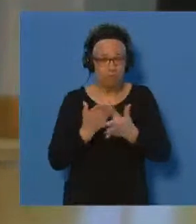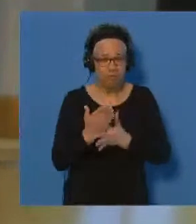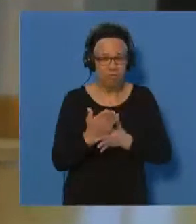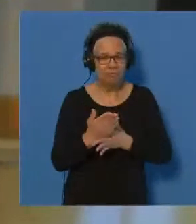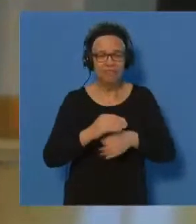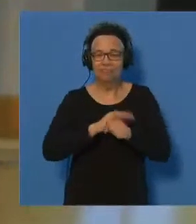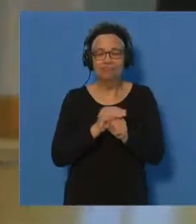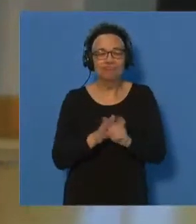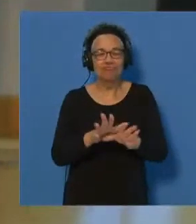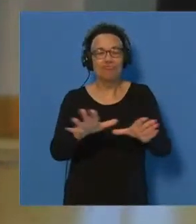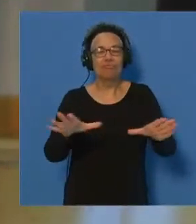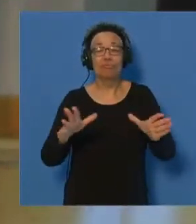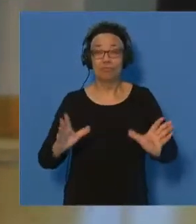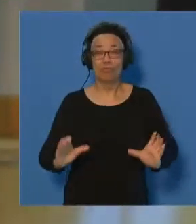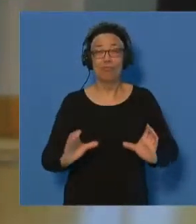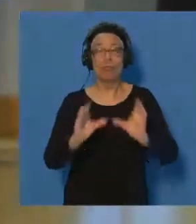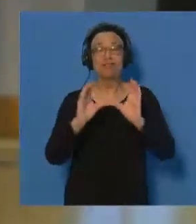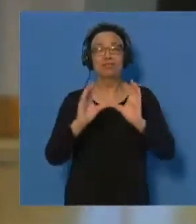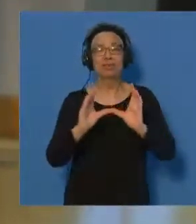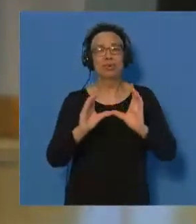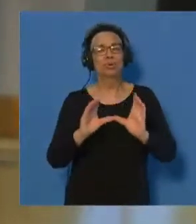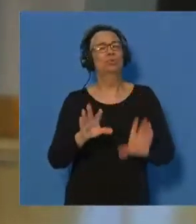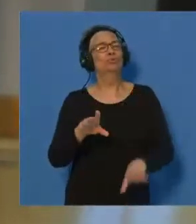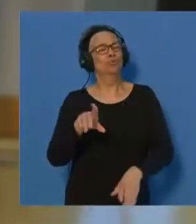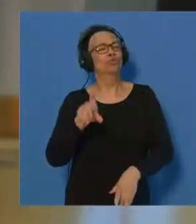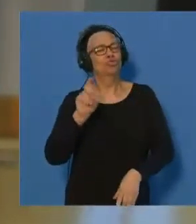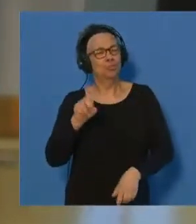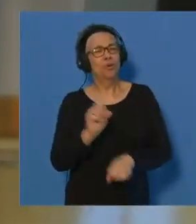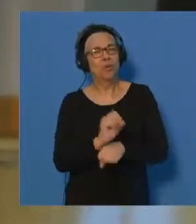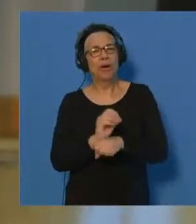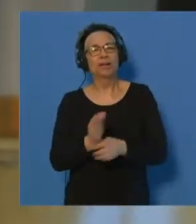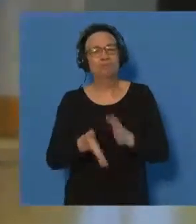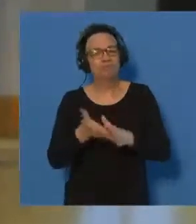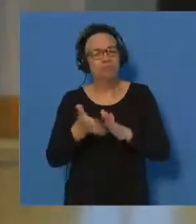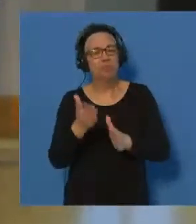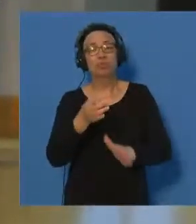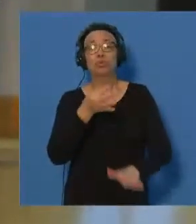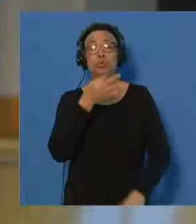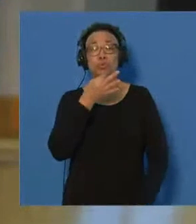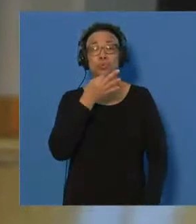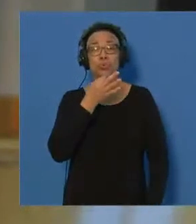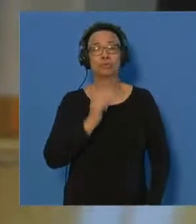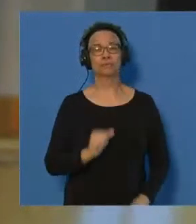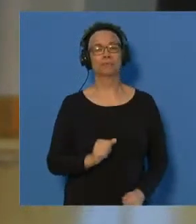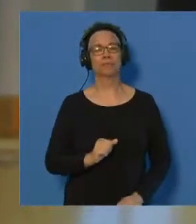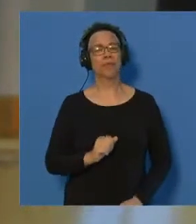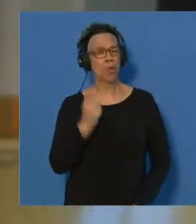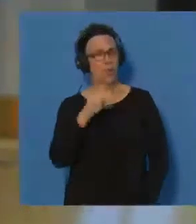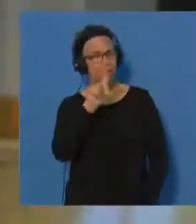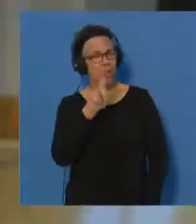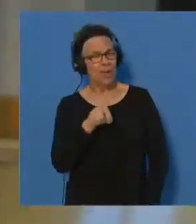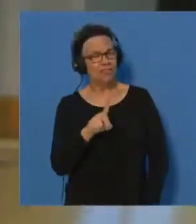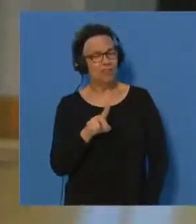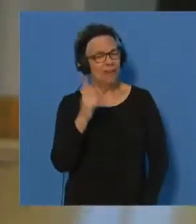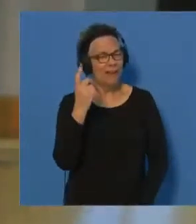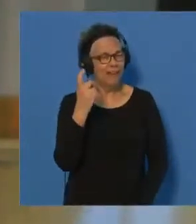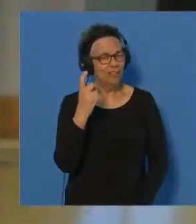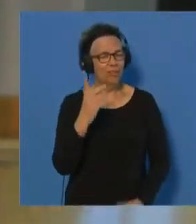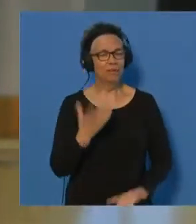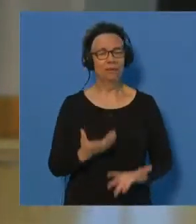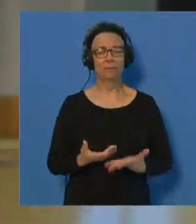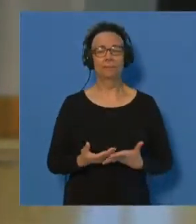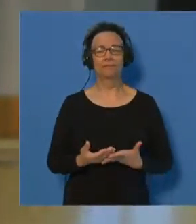COVID-19 crisis. And it should be up and running shortly. One question which I have heard asked quite a lot for the past week